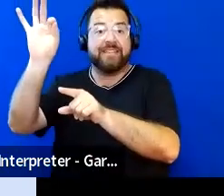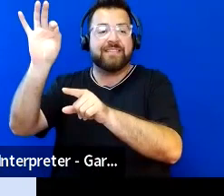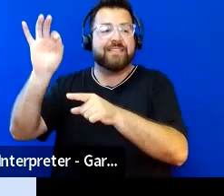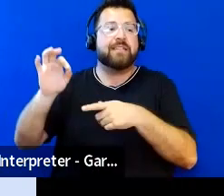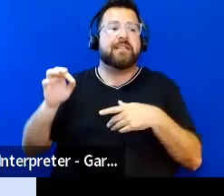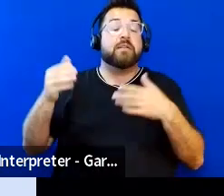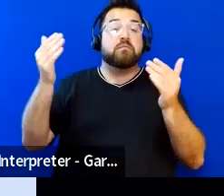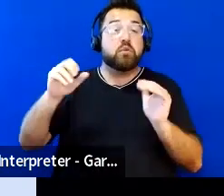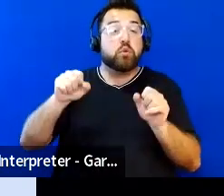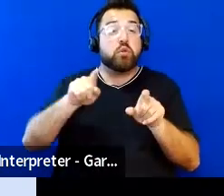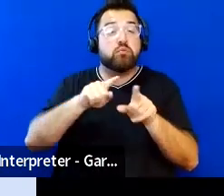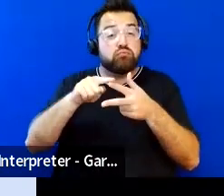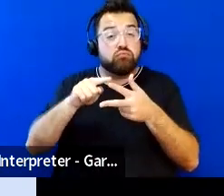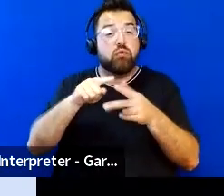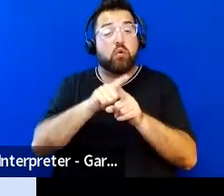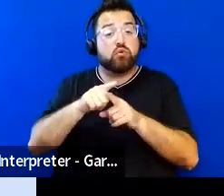Websites that can be found